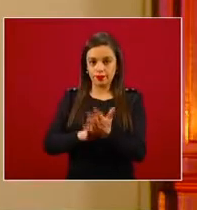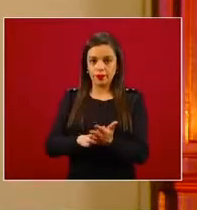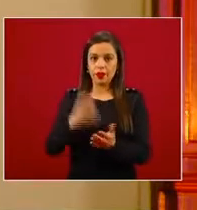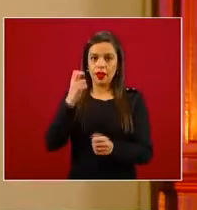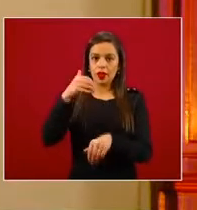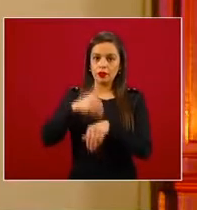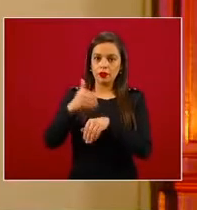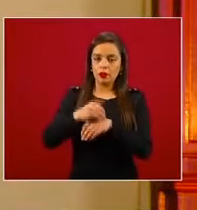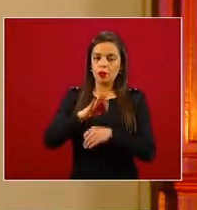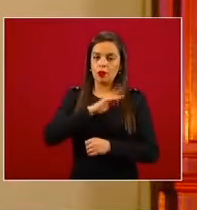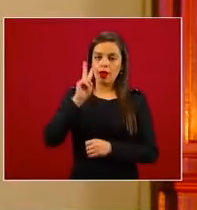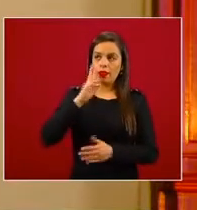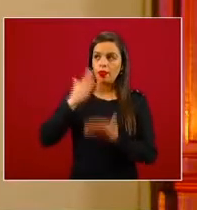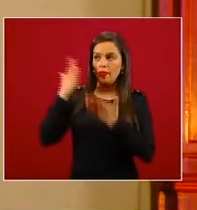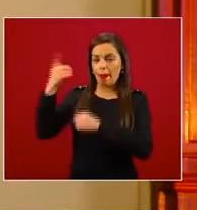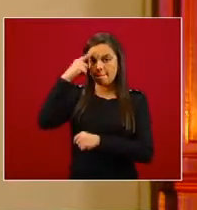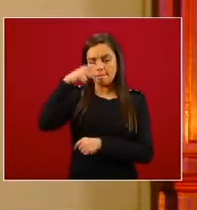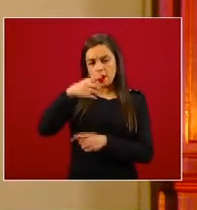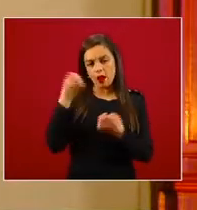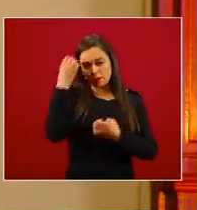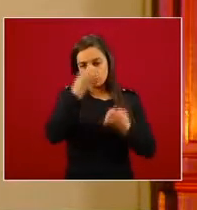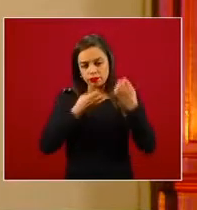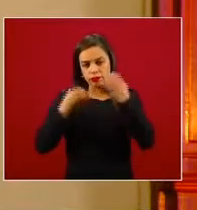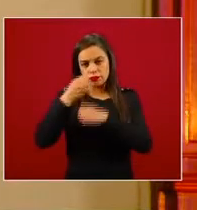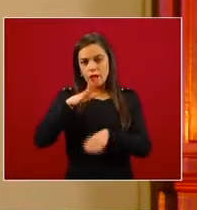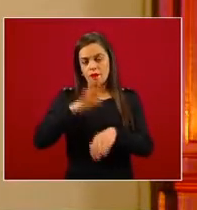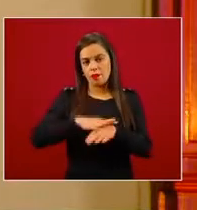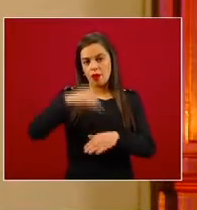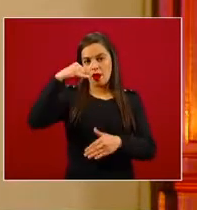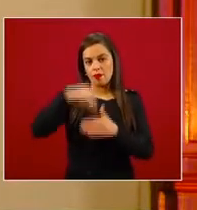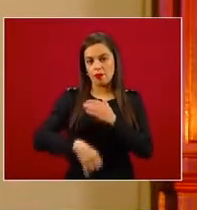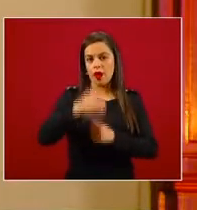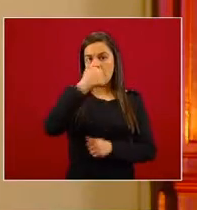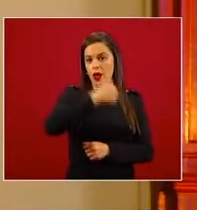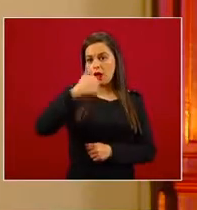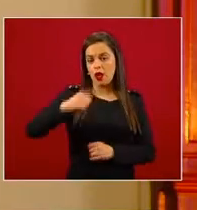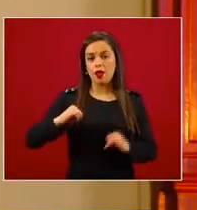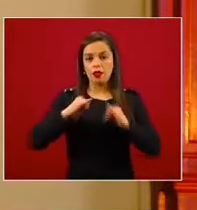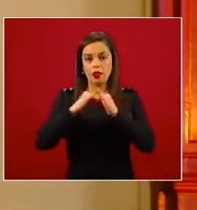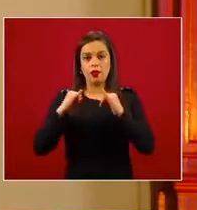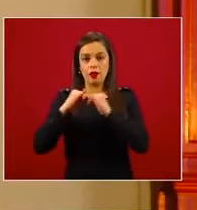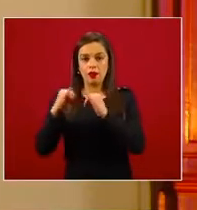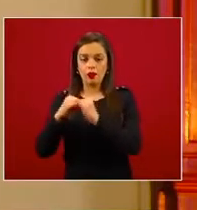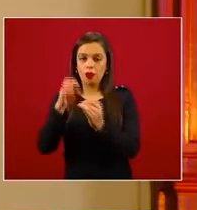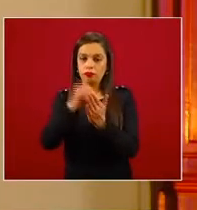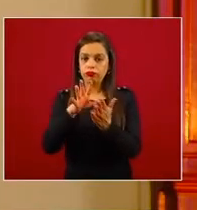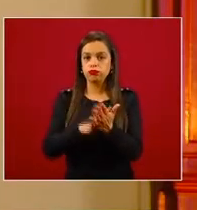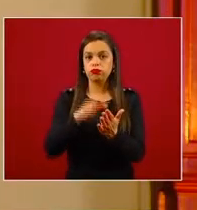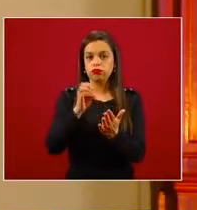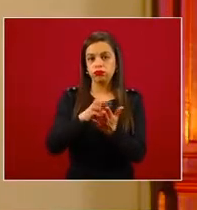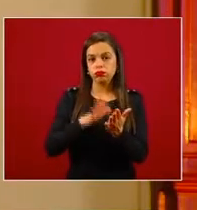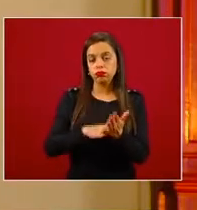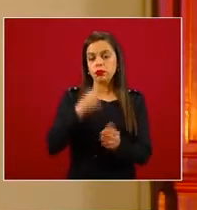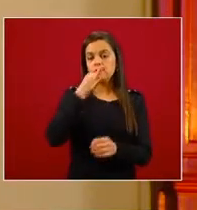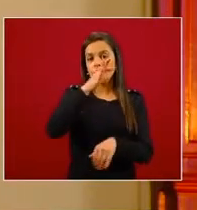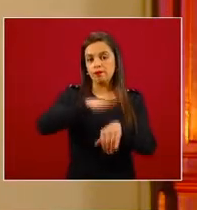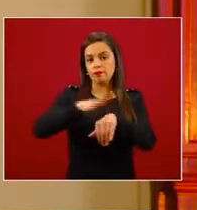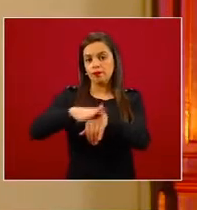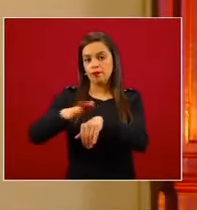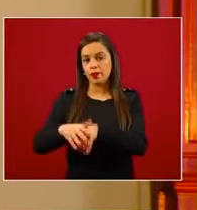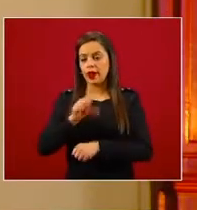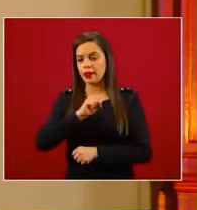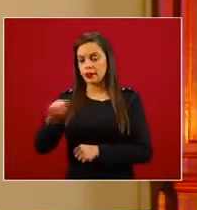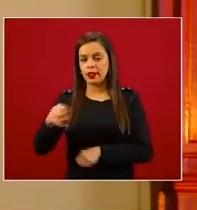can see the numbers on the screen so that you can have them. And whenever you wish to analyze them, you can, so that we can have the institution when